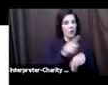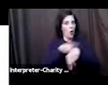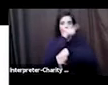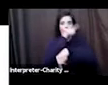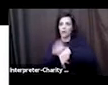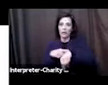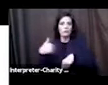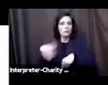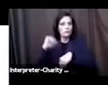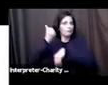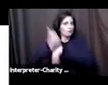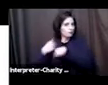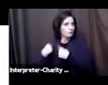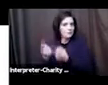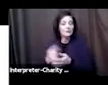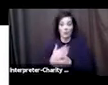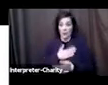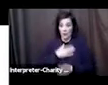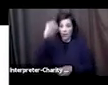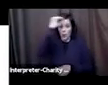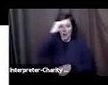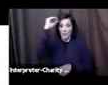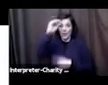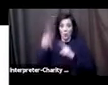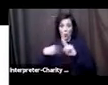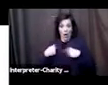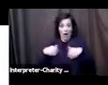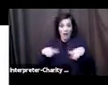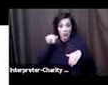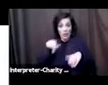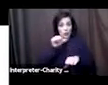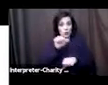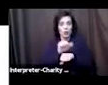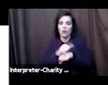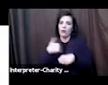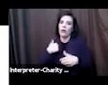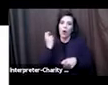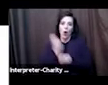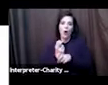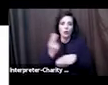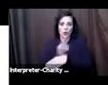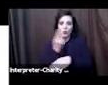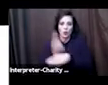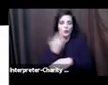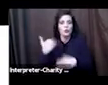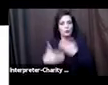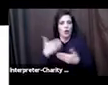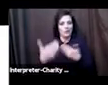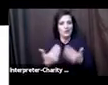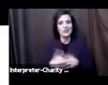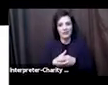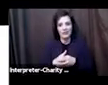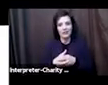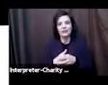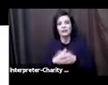was, in my opinion, when I was doing this work, I found it very cumbersome to use. I found having